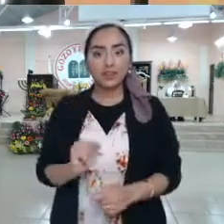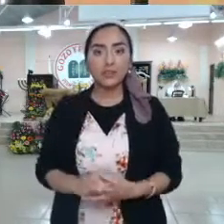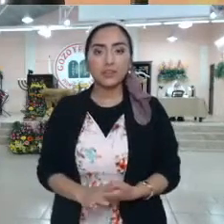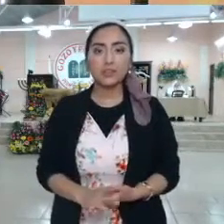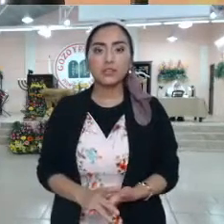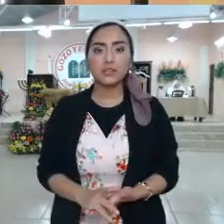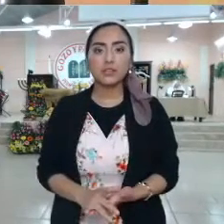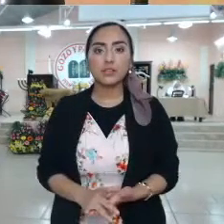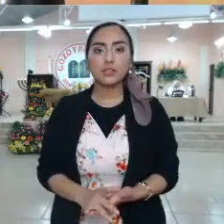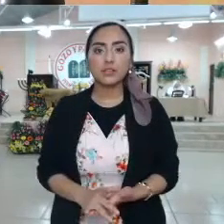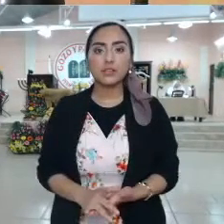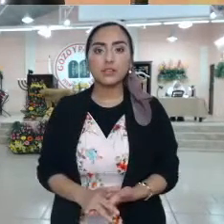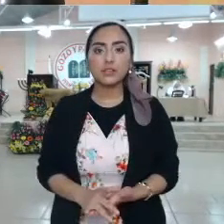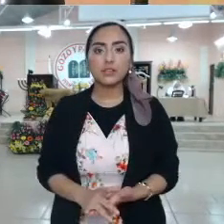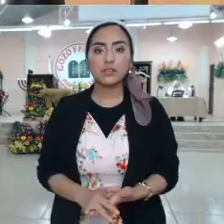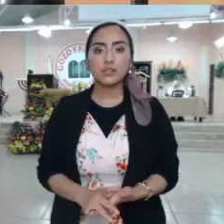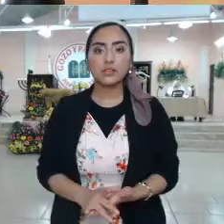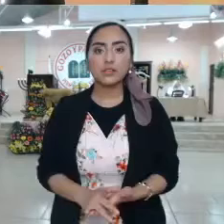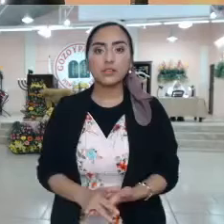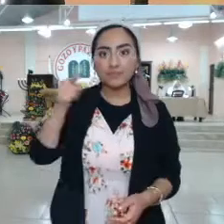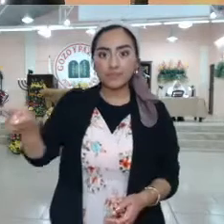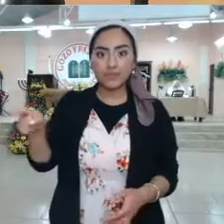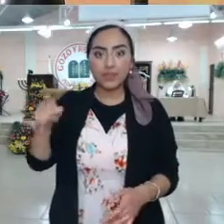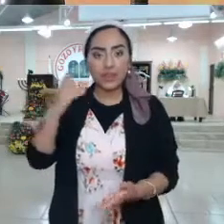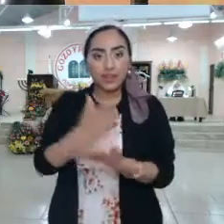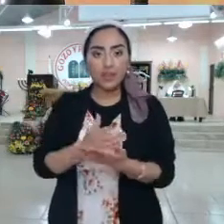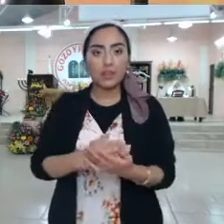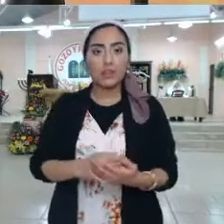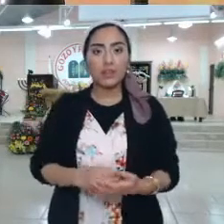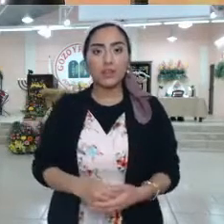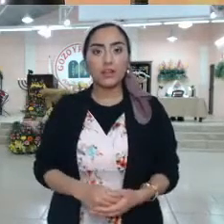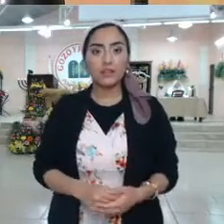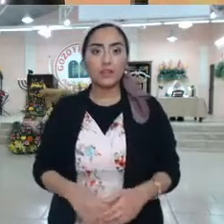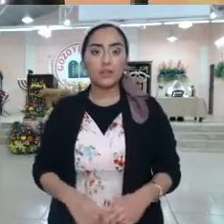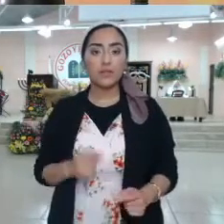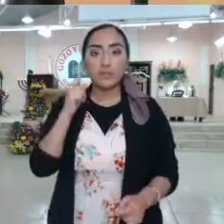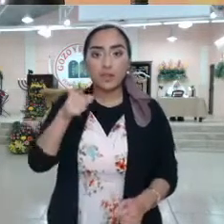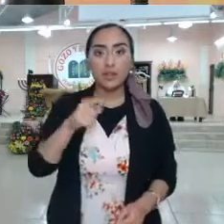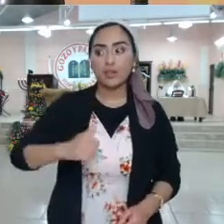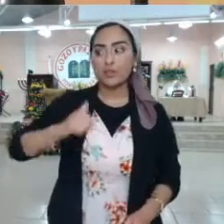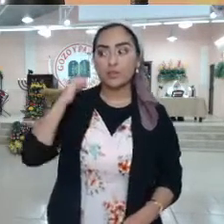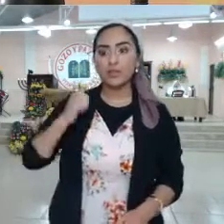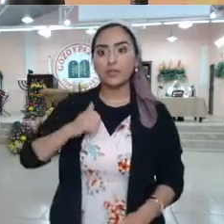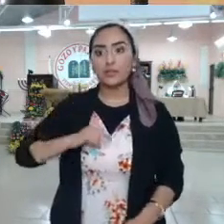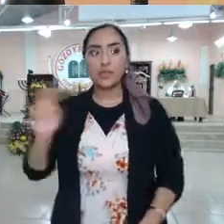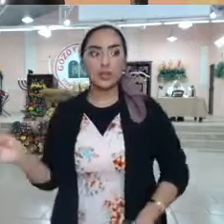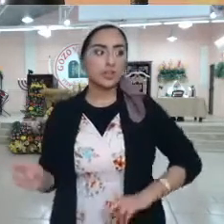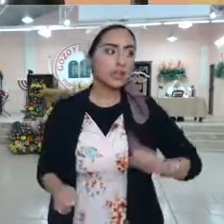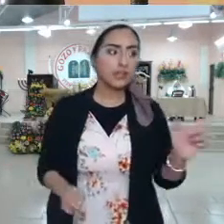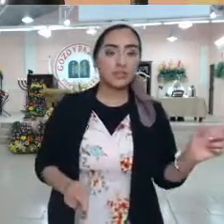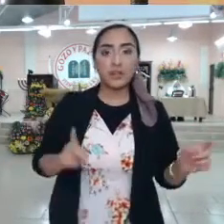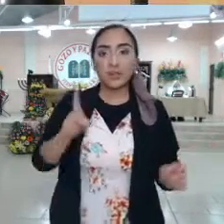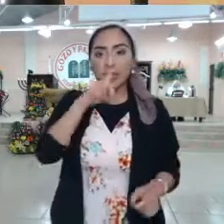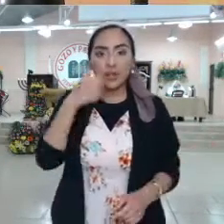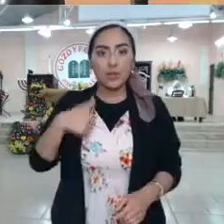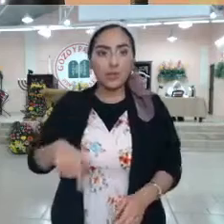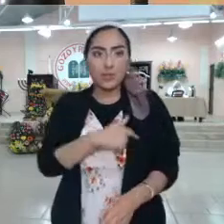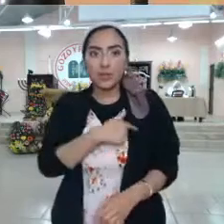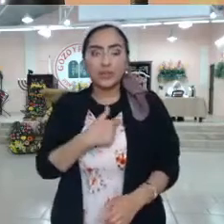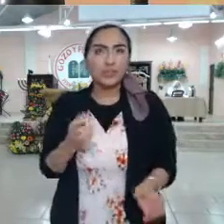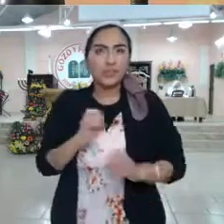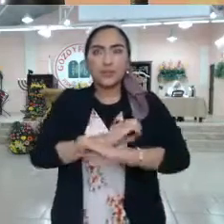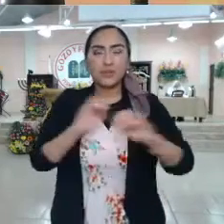but no, let's stop pointing the ones that are next to us, in front of you, behind you, on your right and your left,